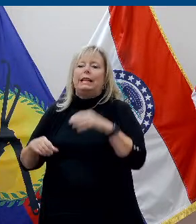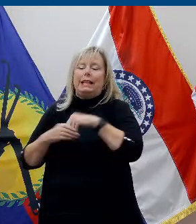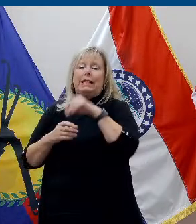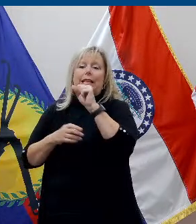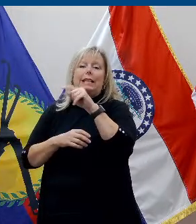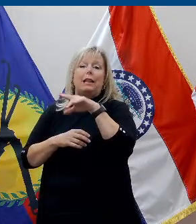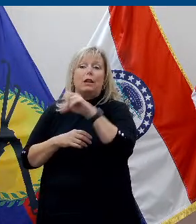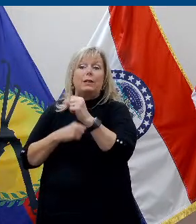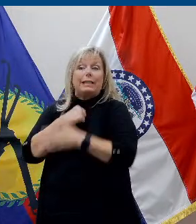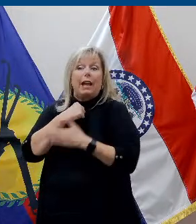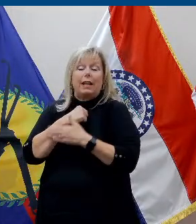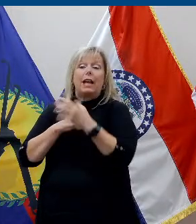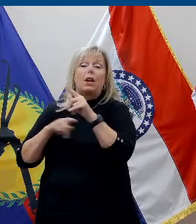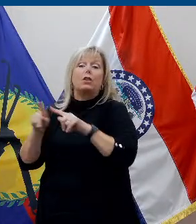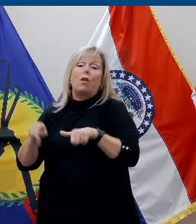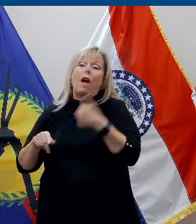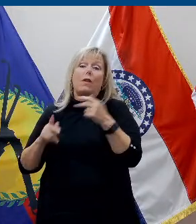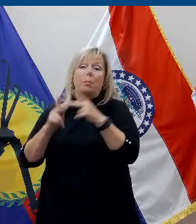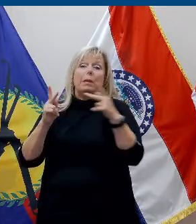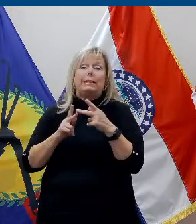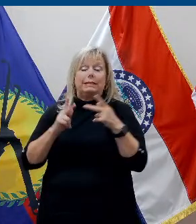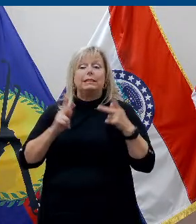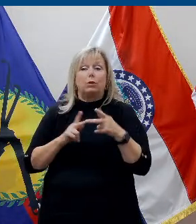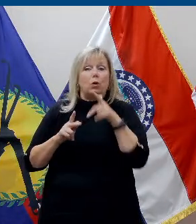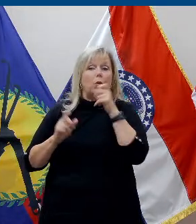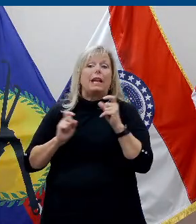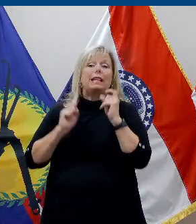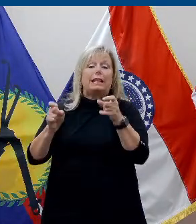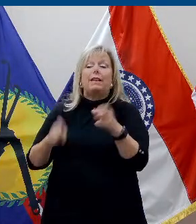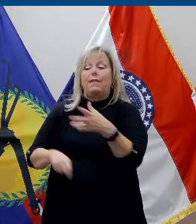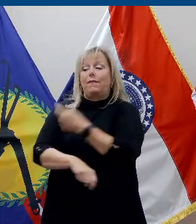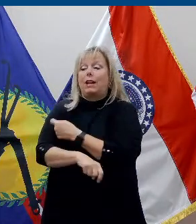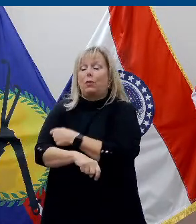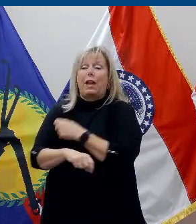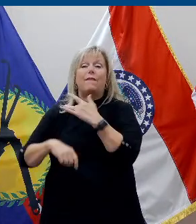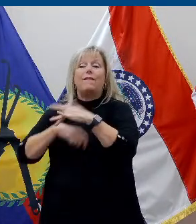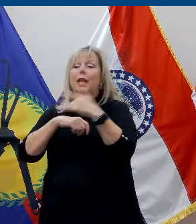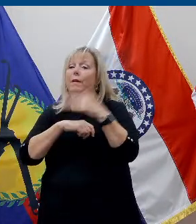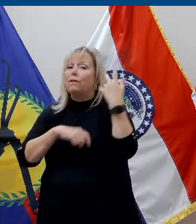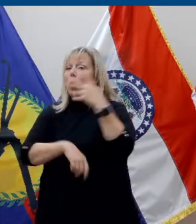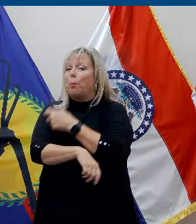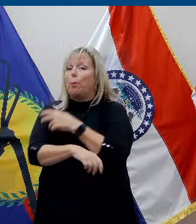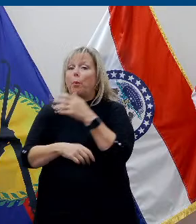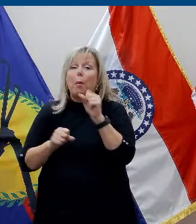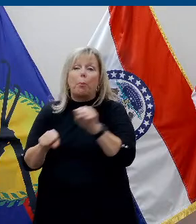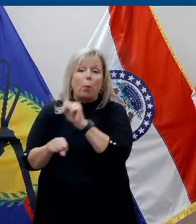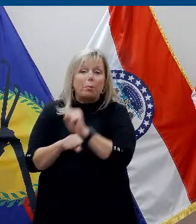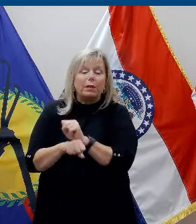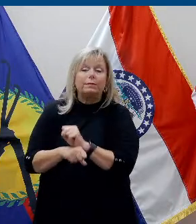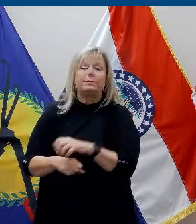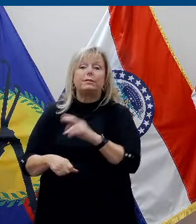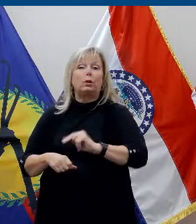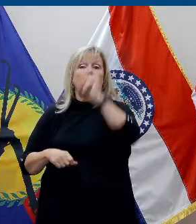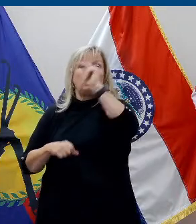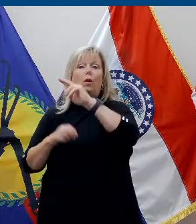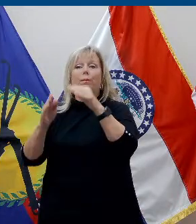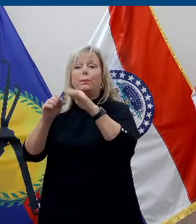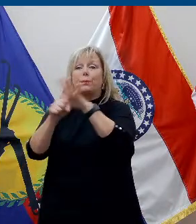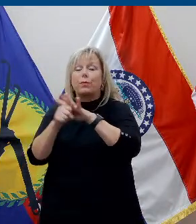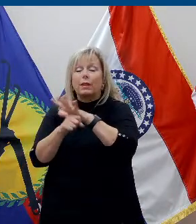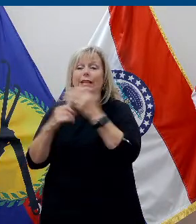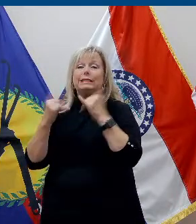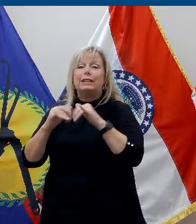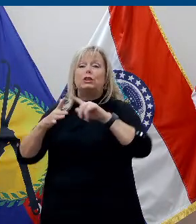other vaccinator that is available, with a lot of additional appointments and opportunities for vaccine. The Inner North region is also still